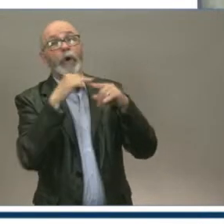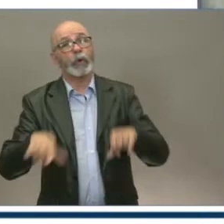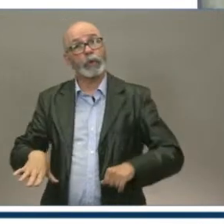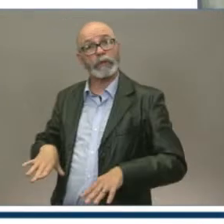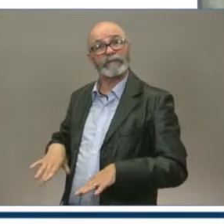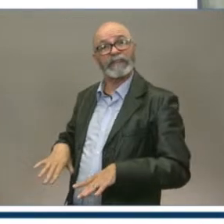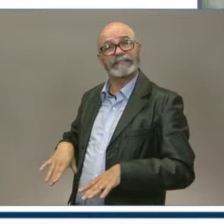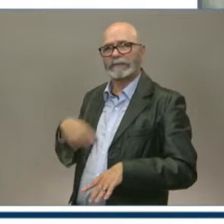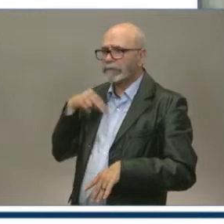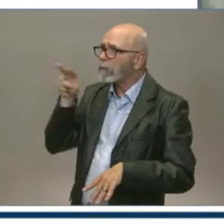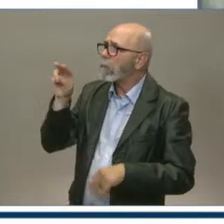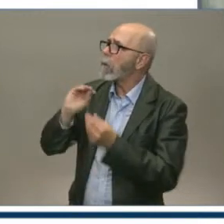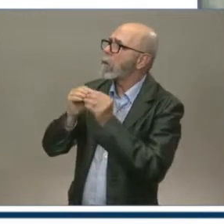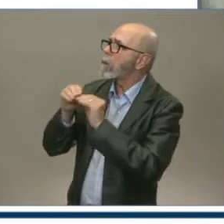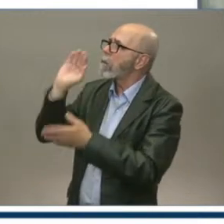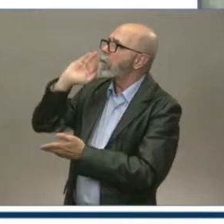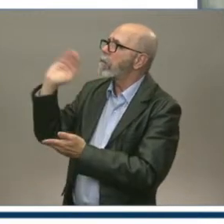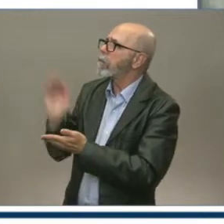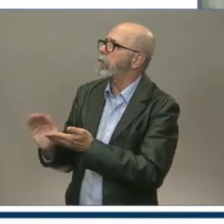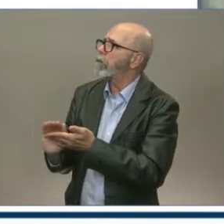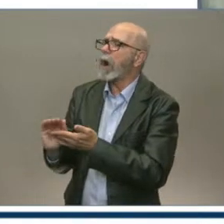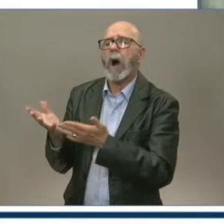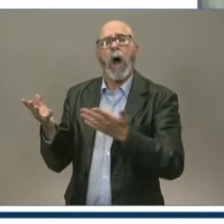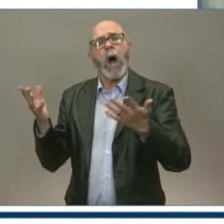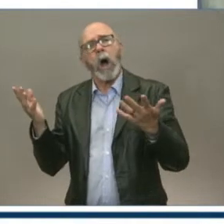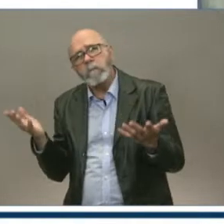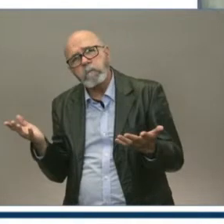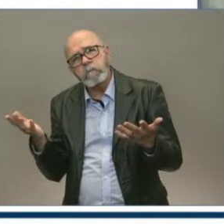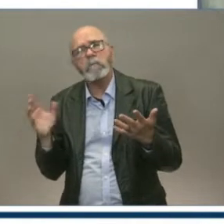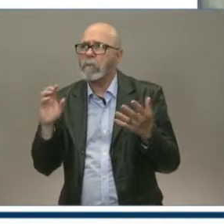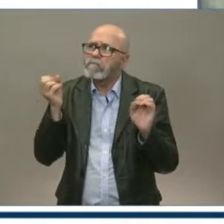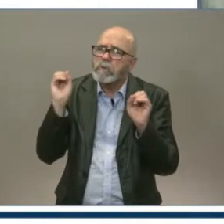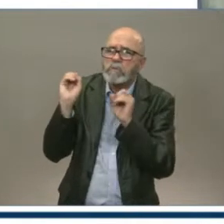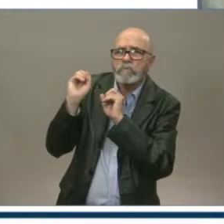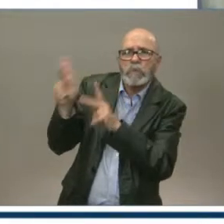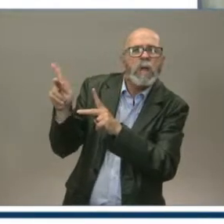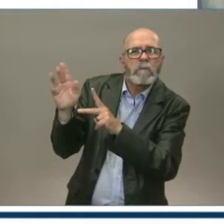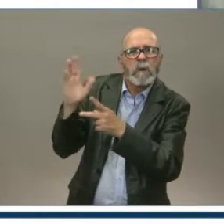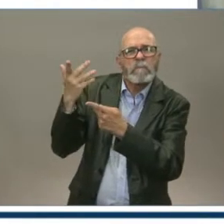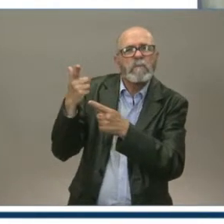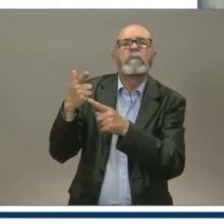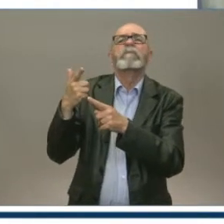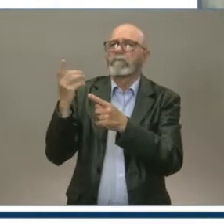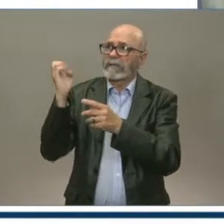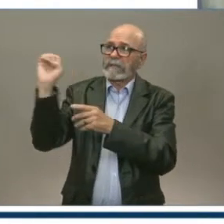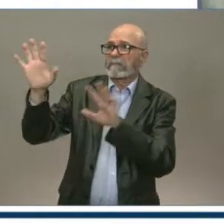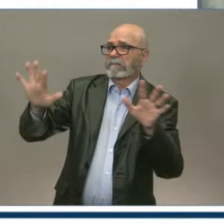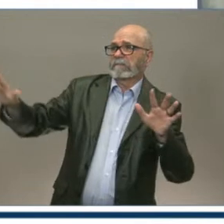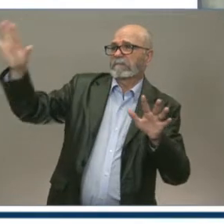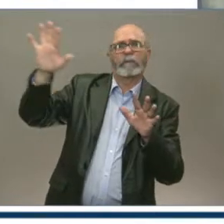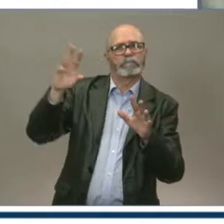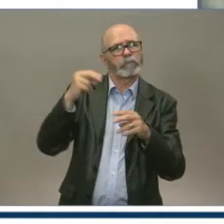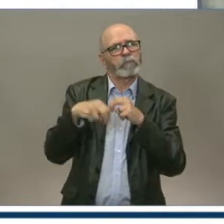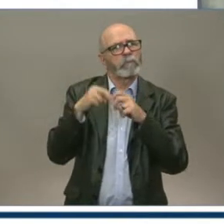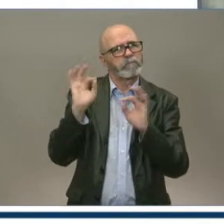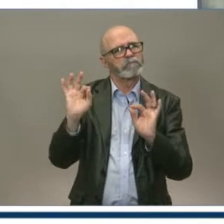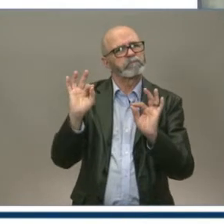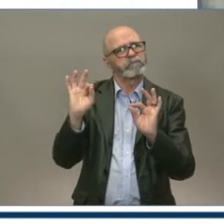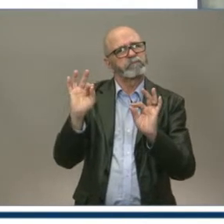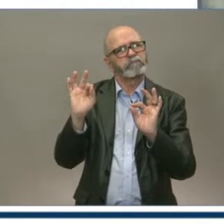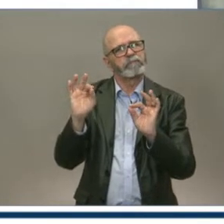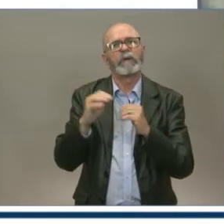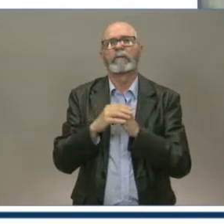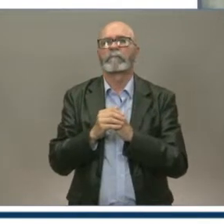cases were under control and brought to zero, in fact, and then just keeping them very low. meant that there was virtually no distance between